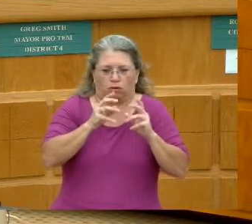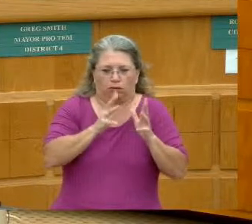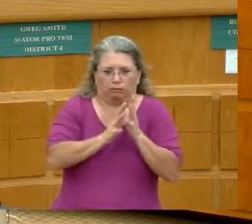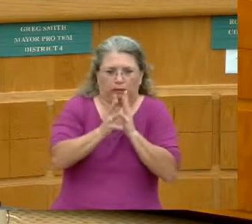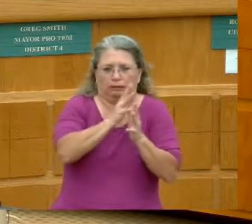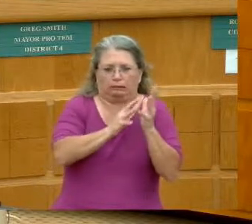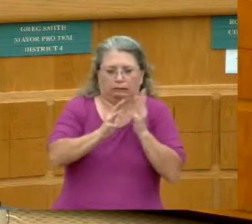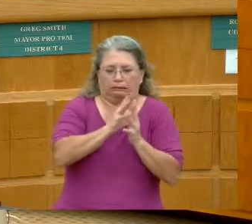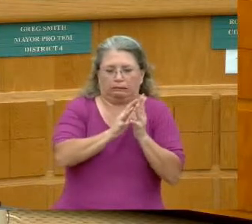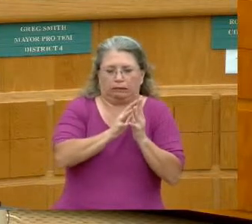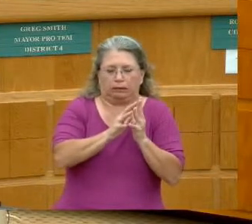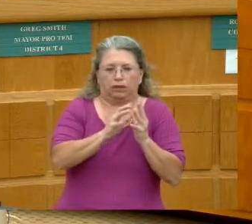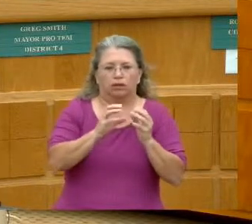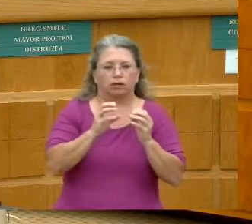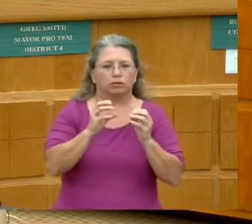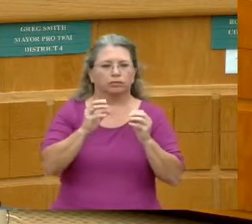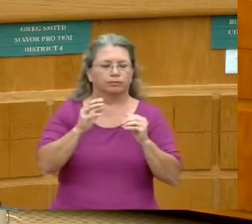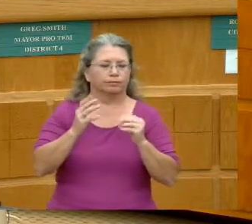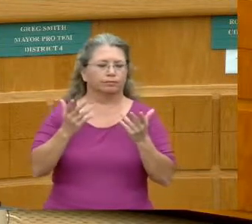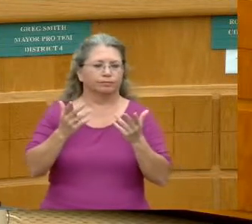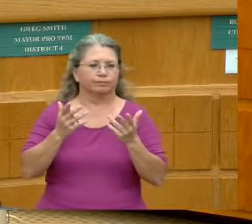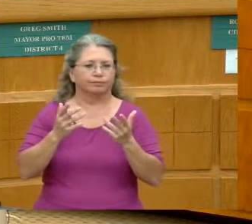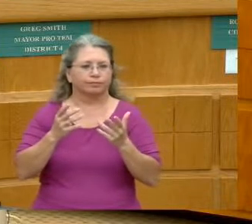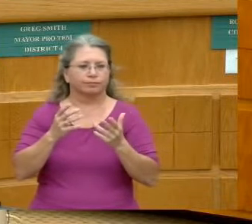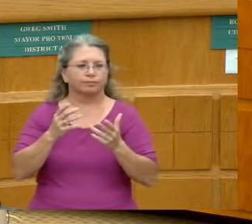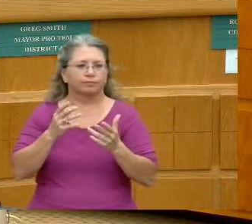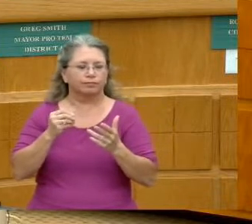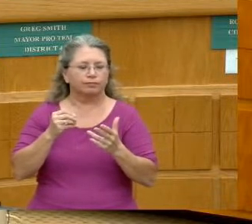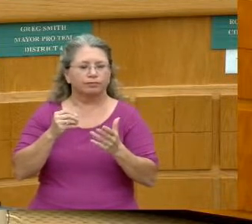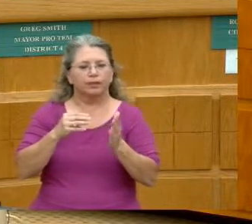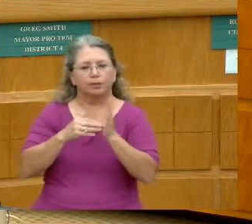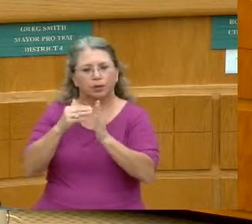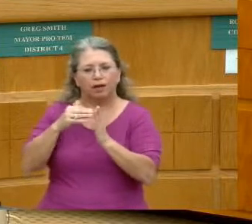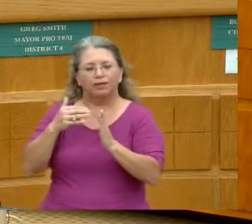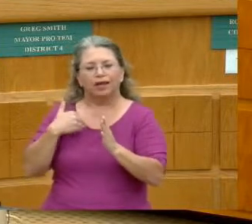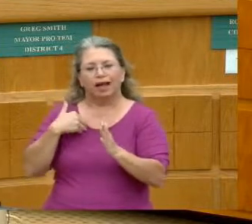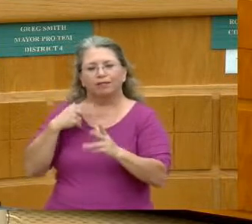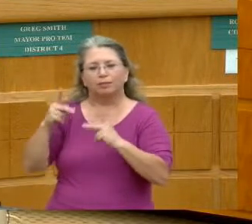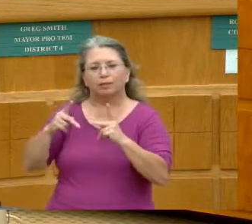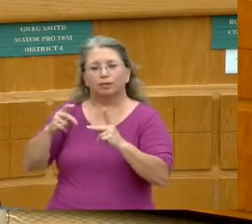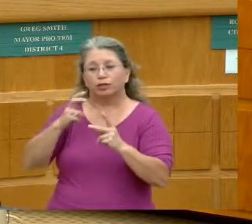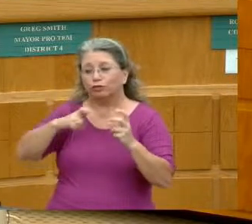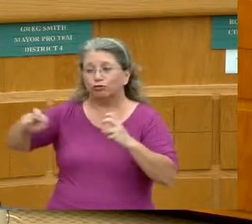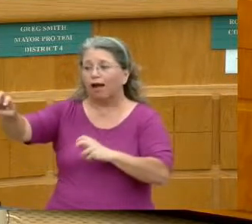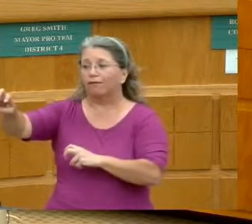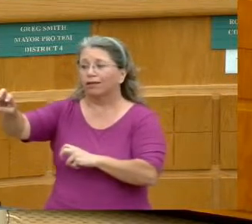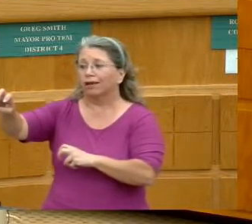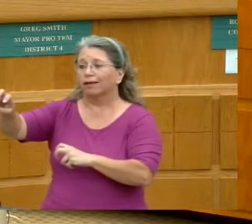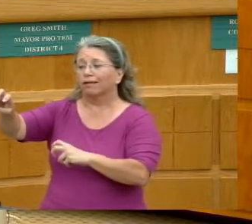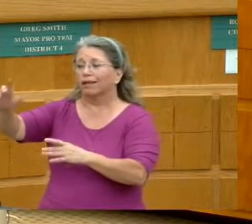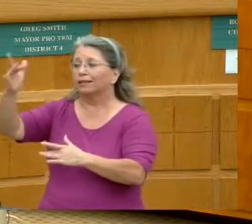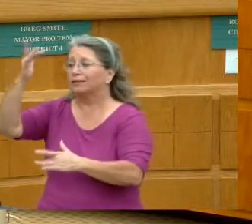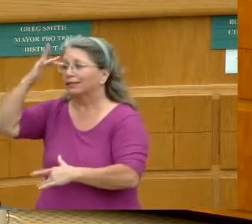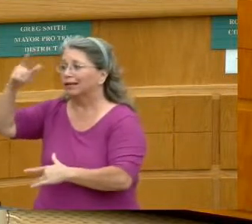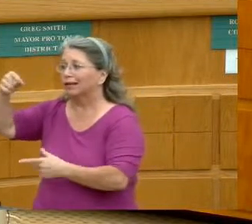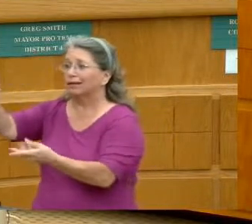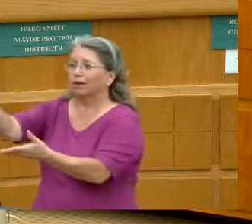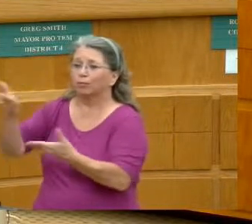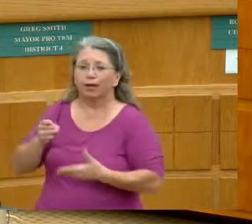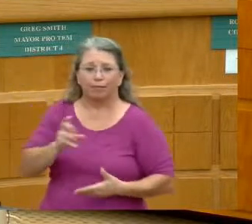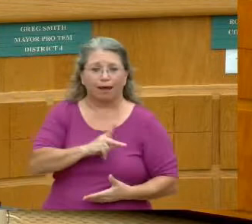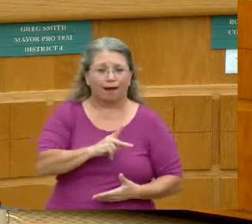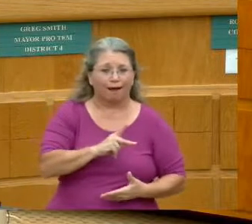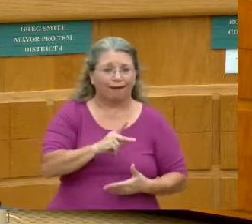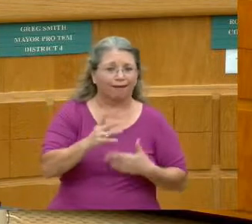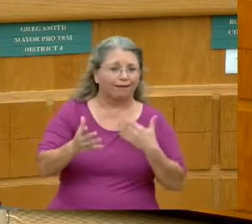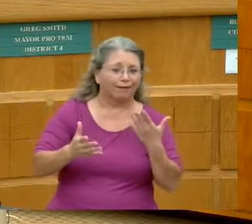little bit more broad, but these people are the ones that are traveling outside and bringing it back in. So there's really no pattern right now that we could say this is